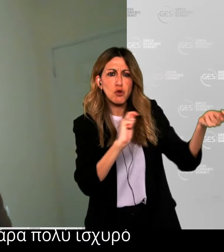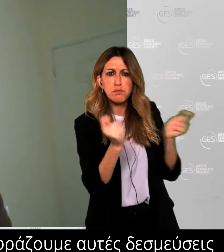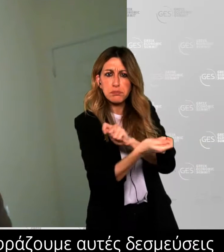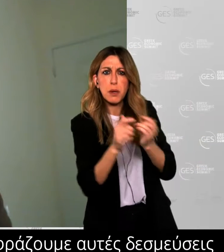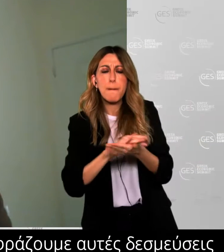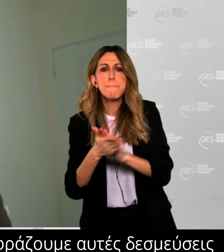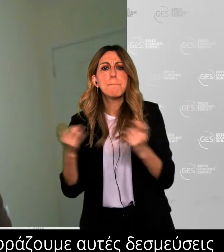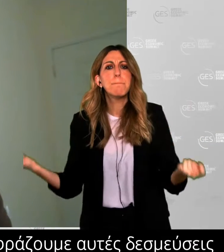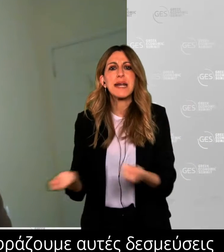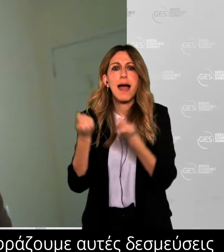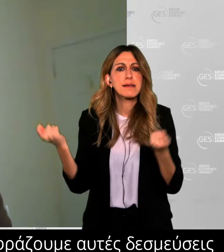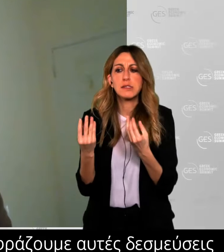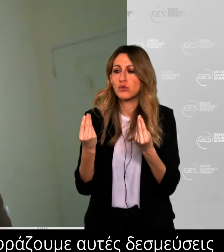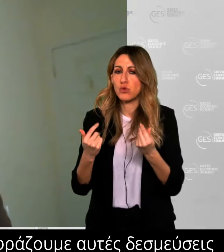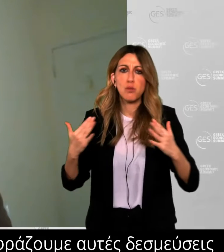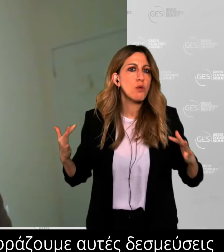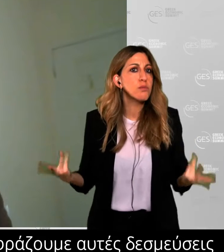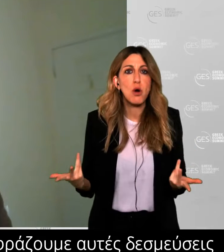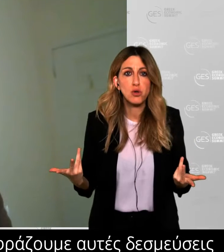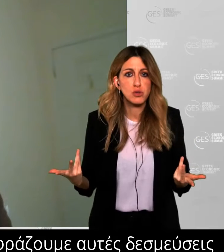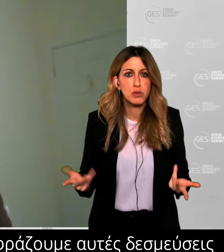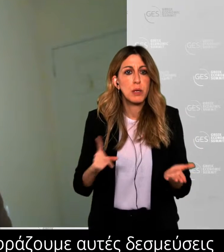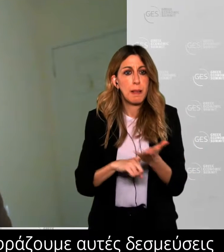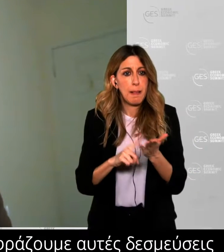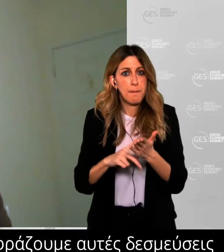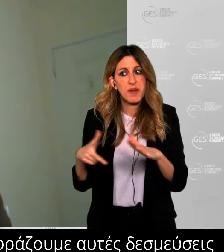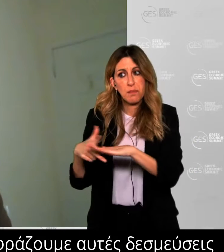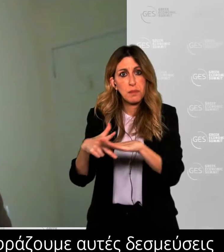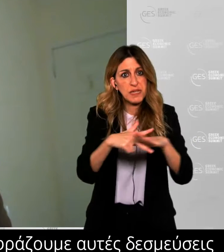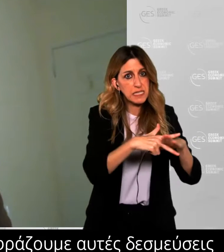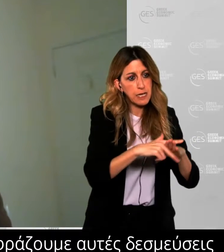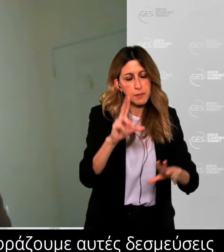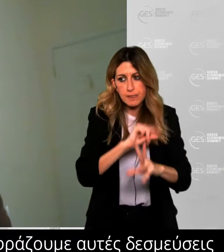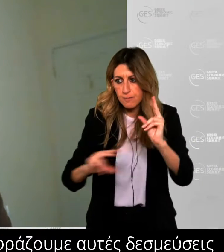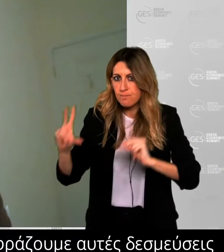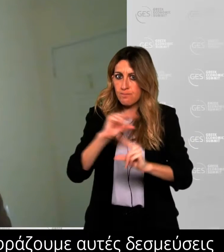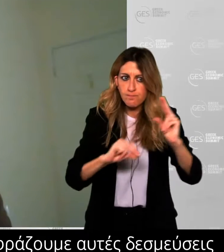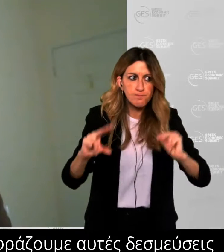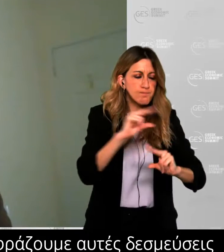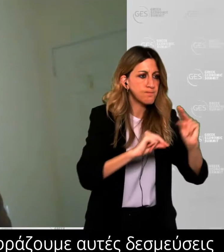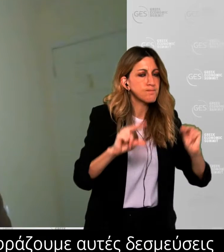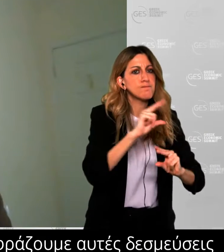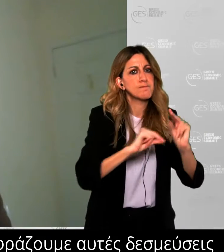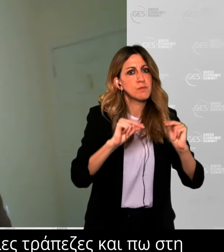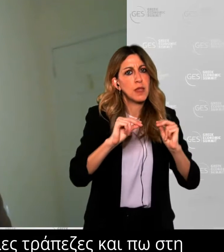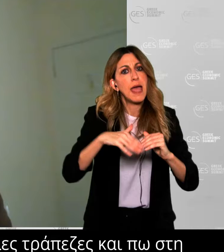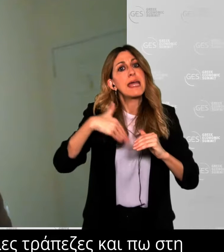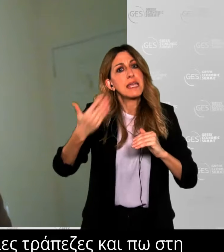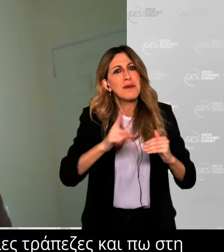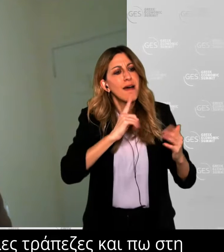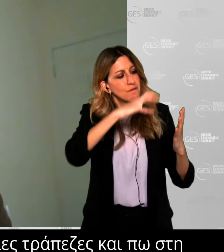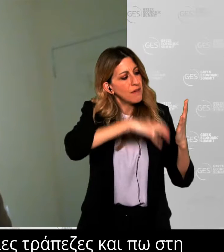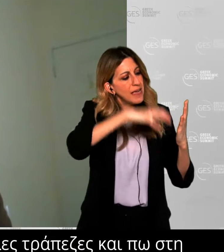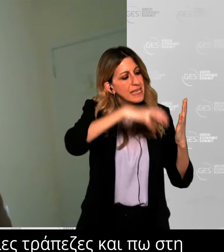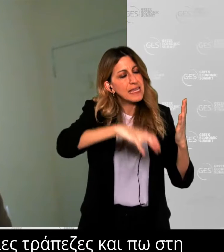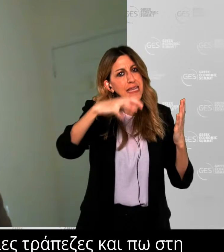then how do we then allow them to hand off, whether to their own internal efforts, to partnerships with third parties like the ones we have with yourselves and